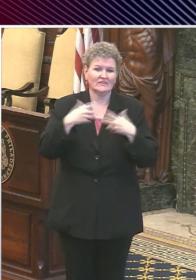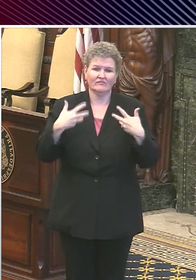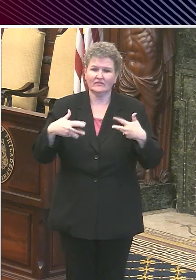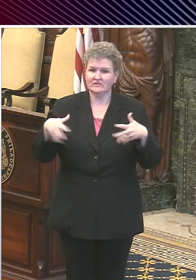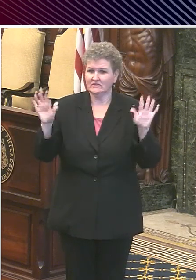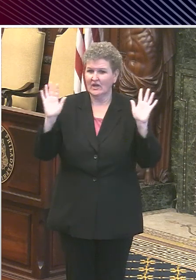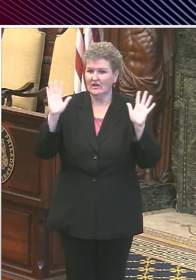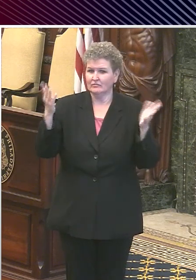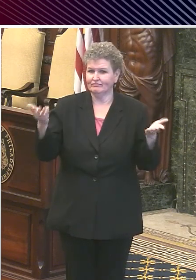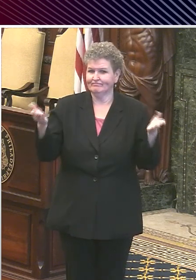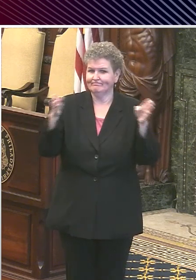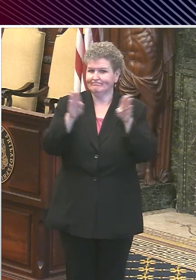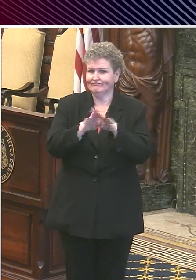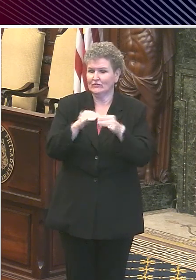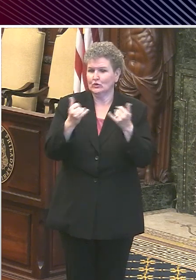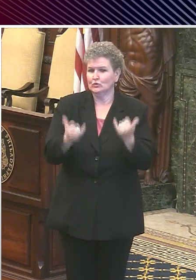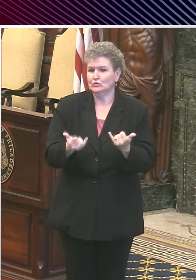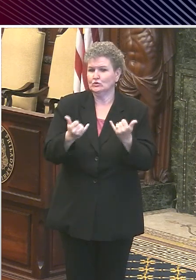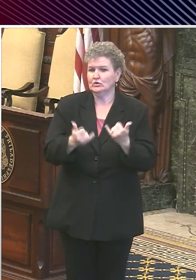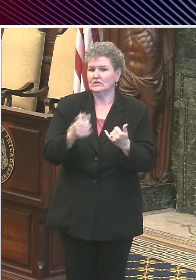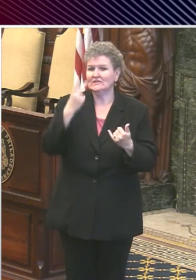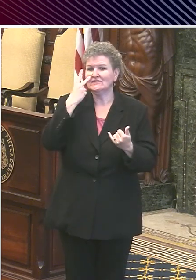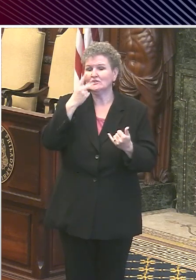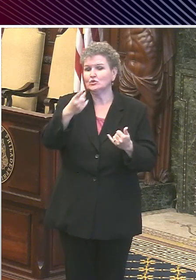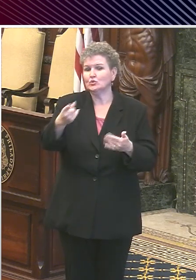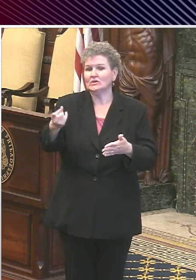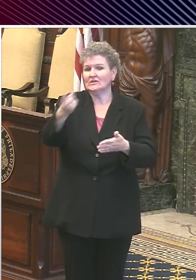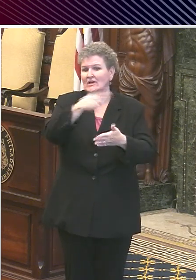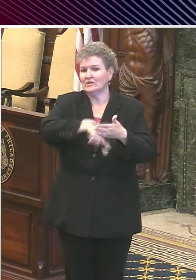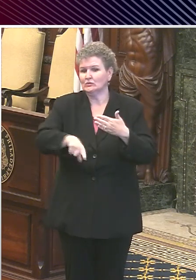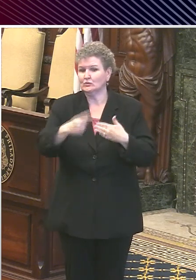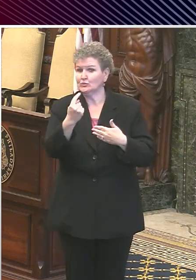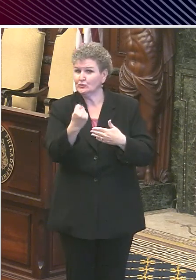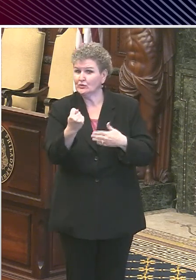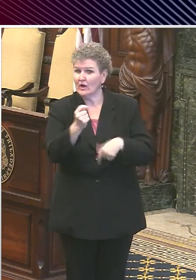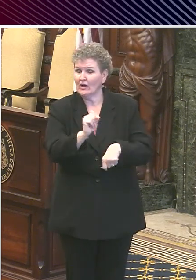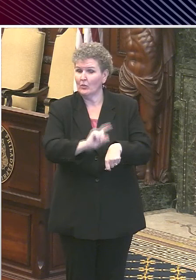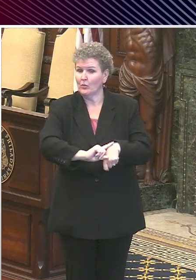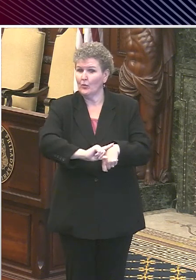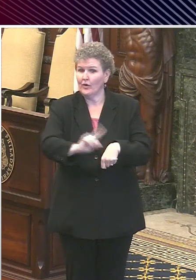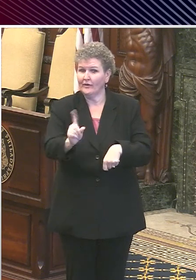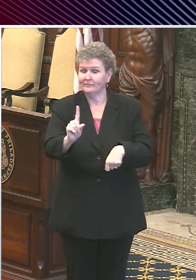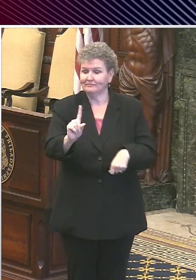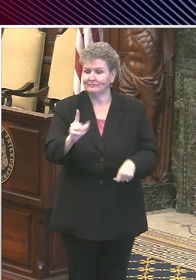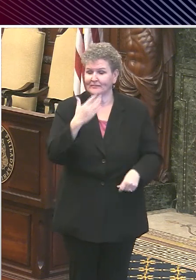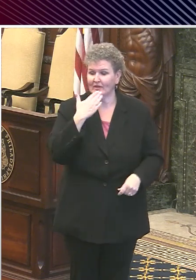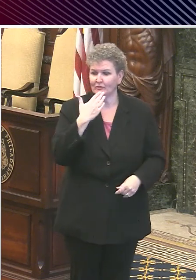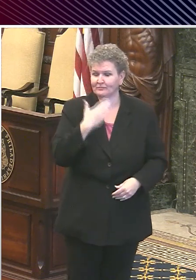conclude our briefing today, and we will see you all next week on Tuesday. Thank you.